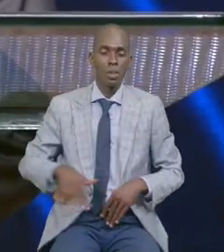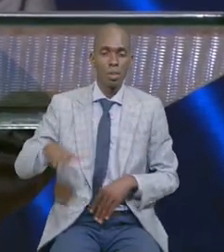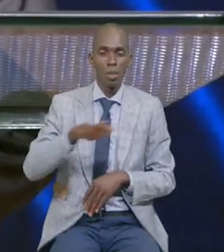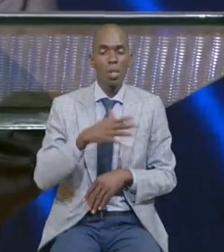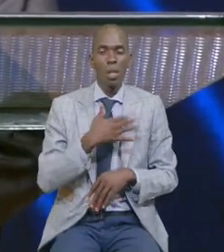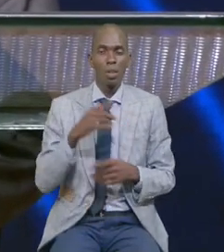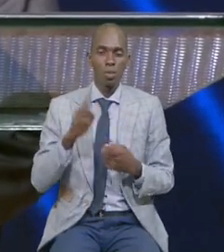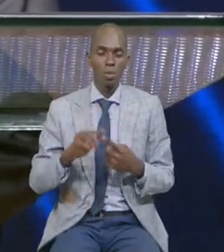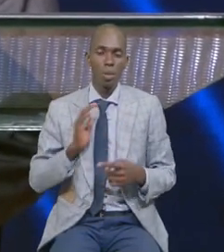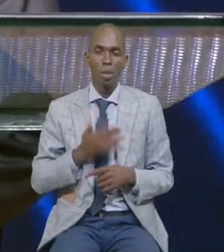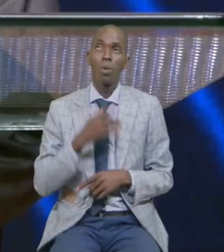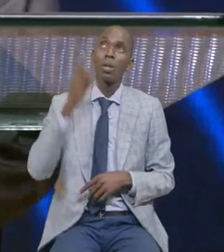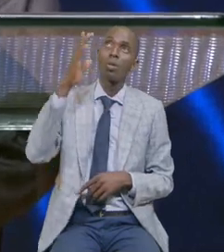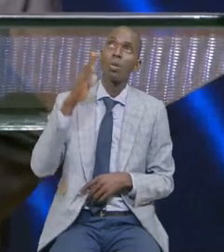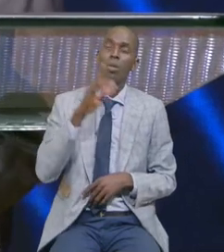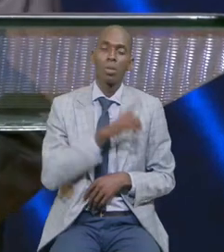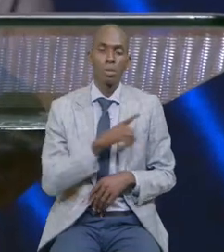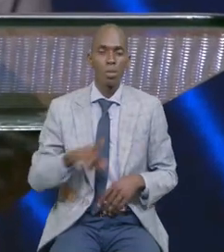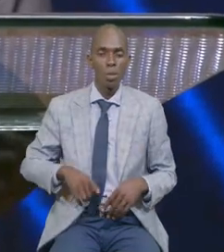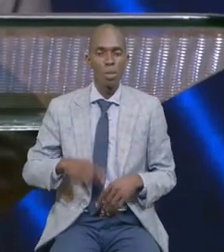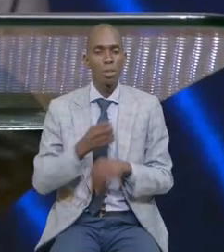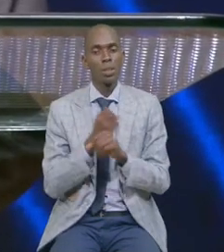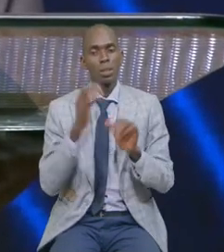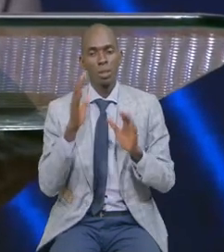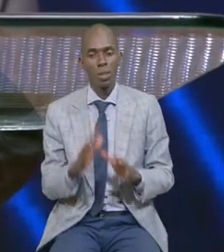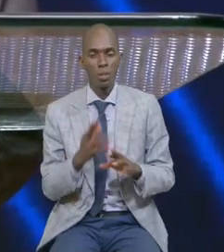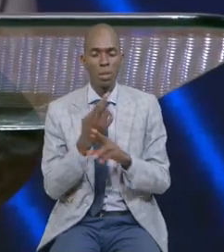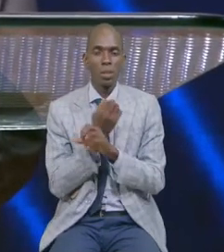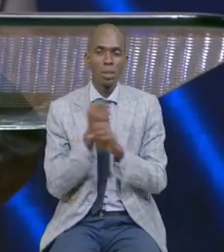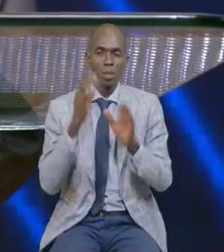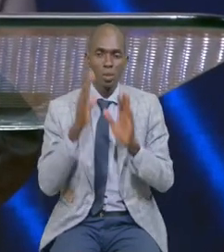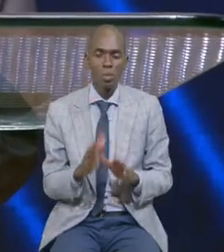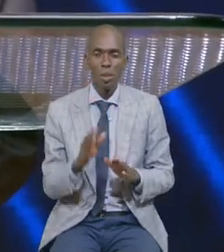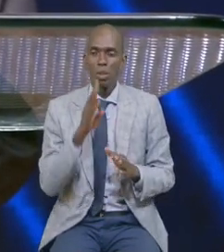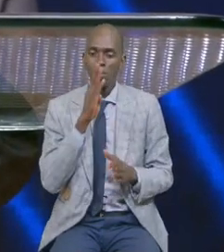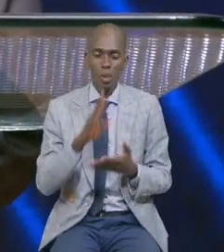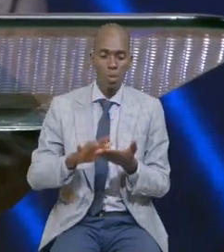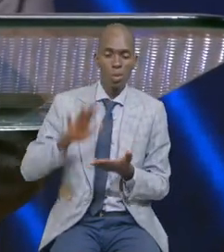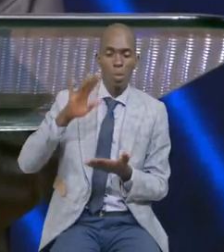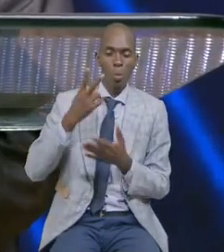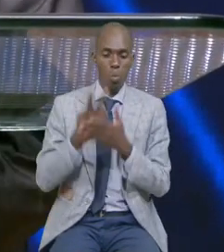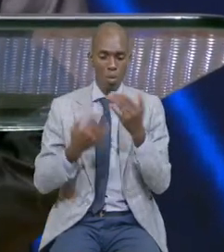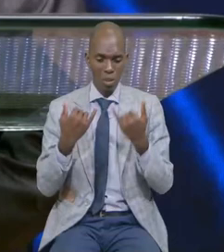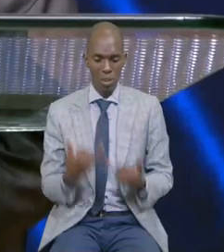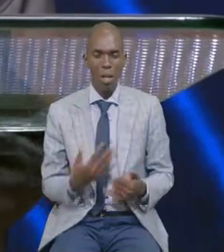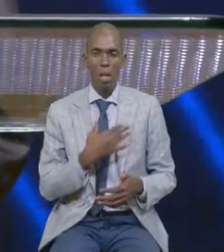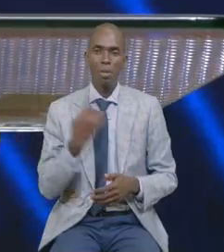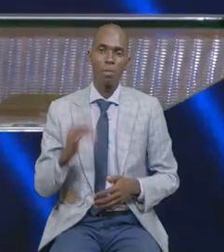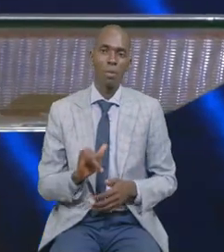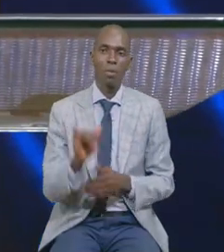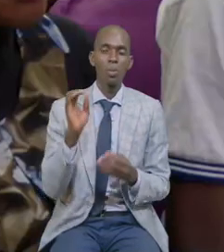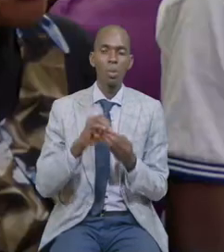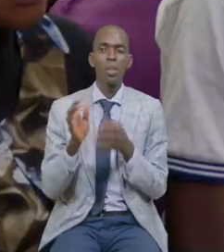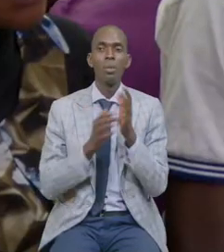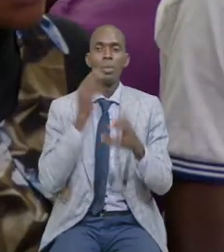our Lord, to our Savior, to our Redeemer, the glory both now and forevermore in